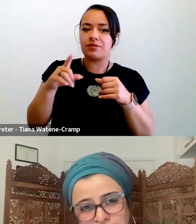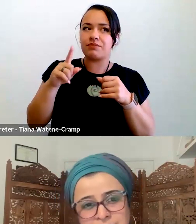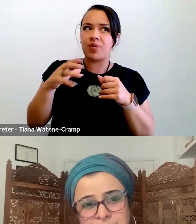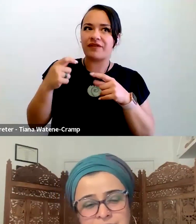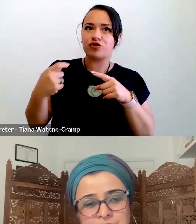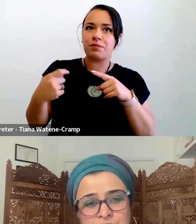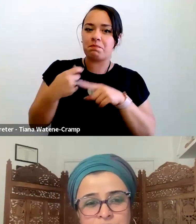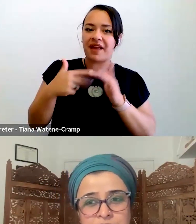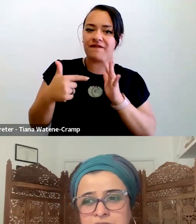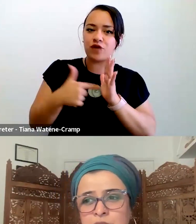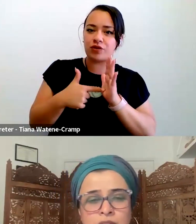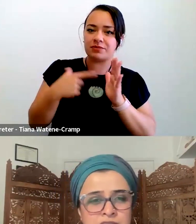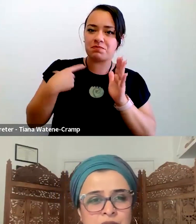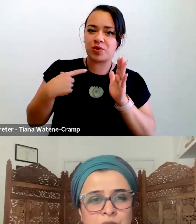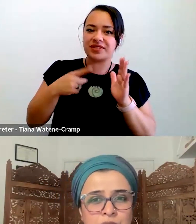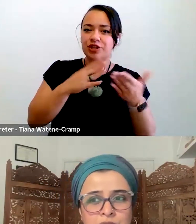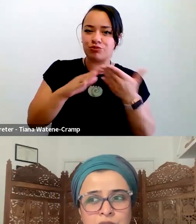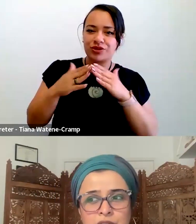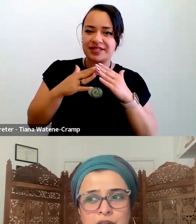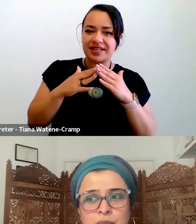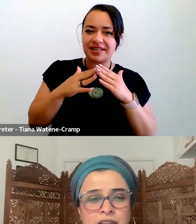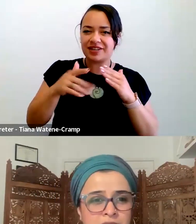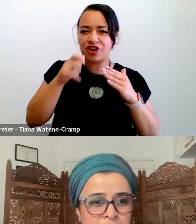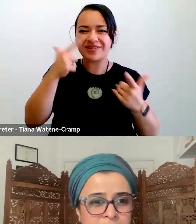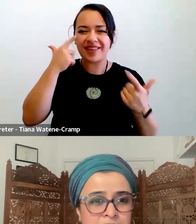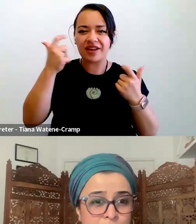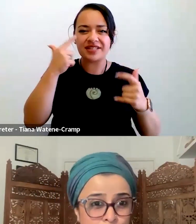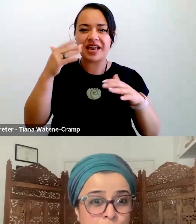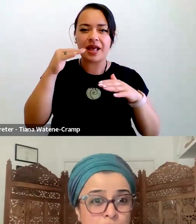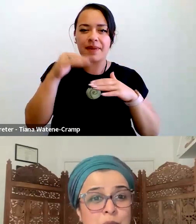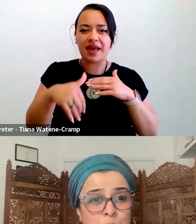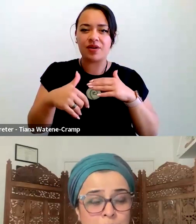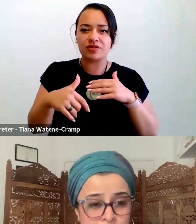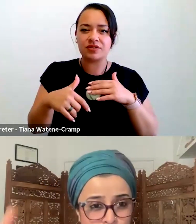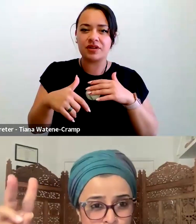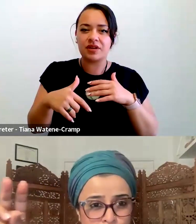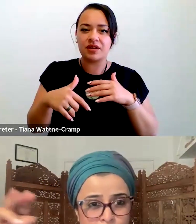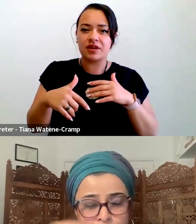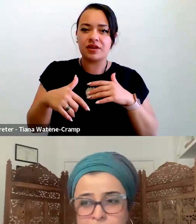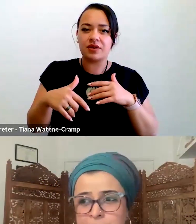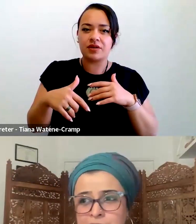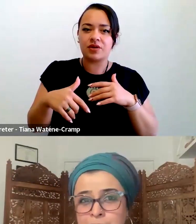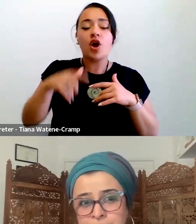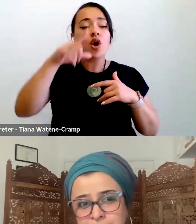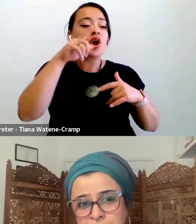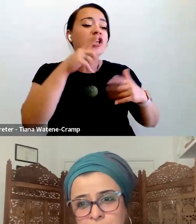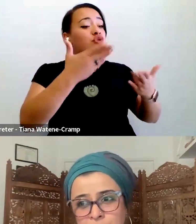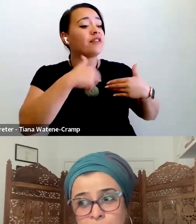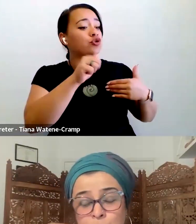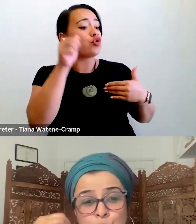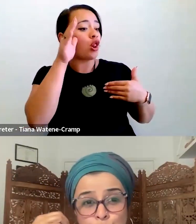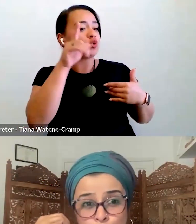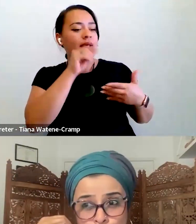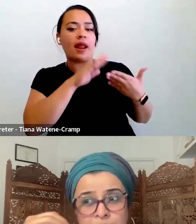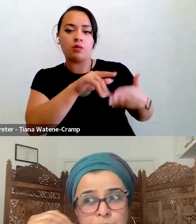community, right? It's that whole idea of, well, by giving us your knowledge, we will be able to help your people. But at the same